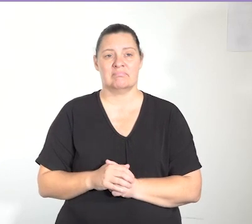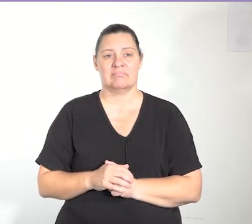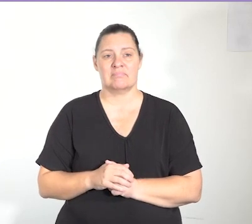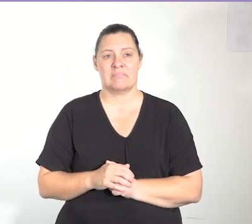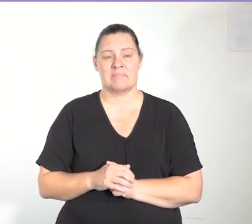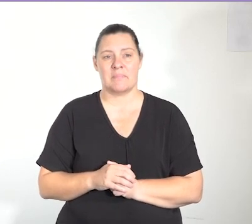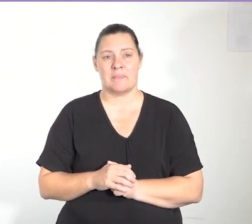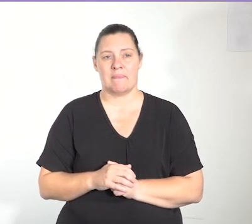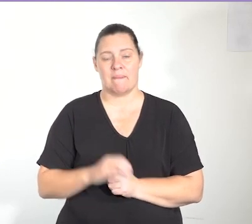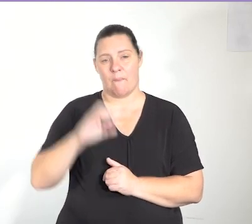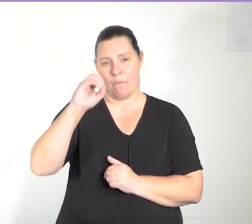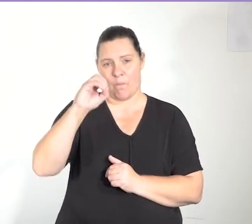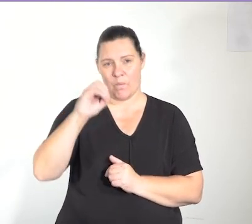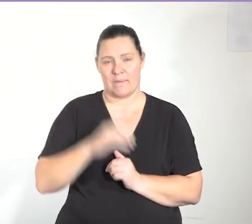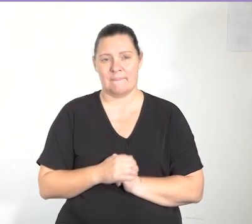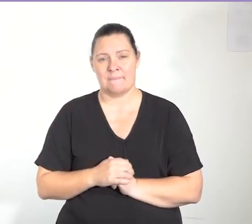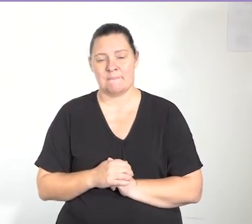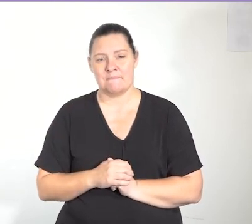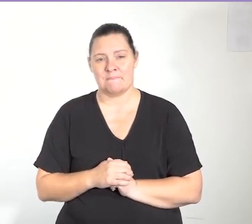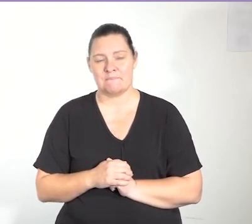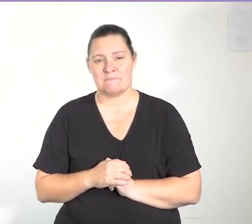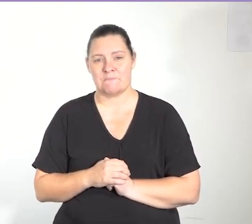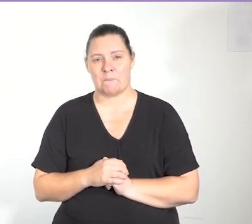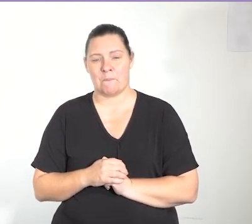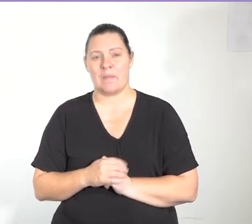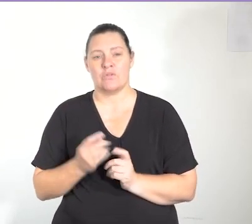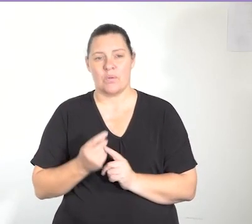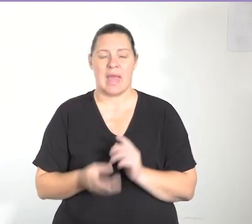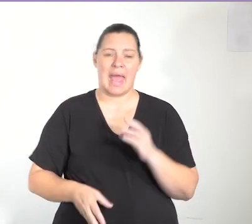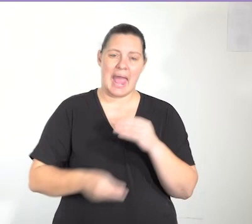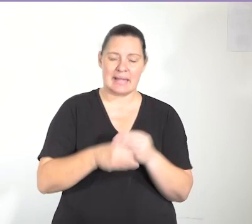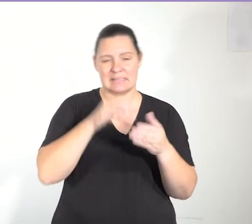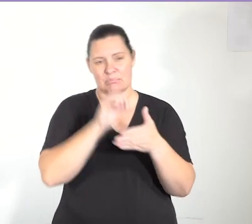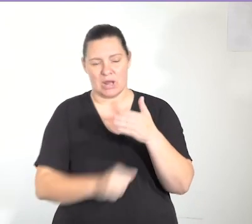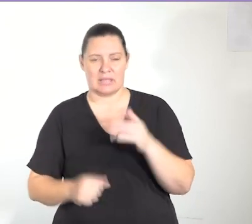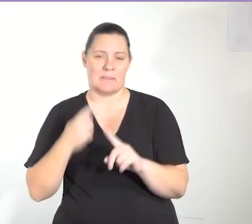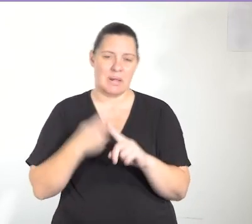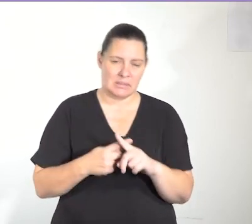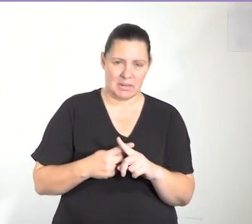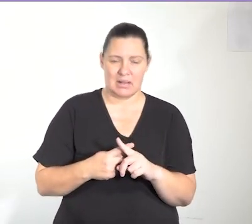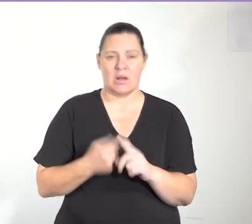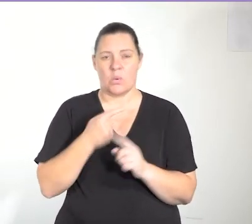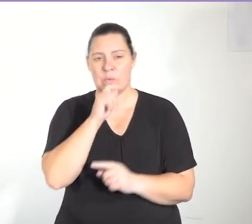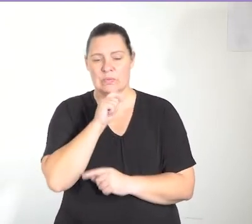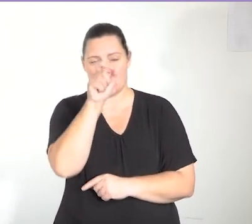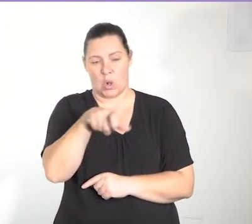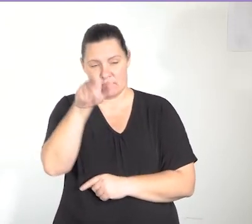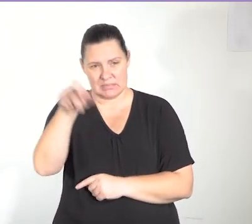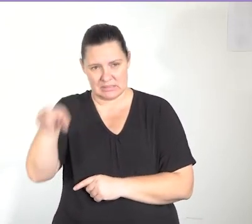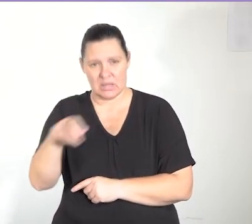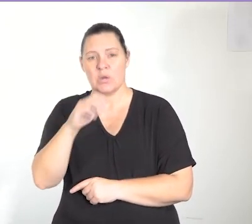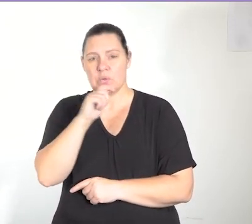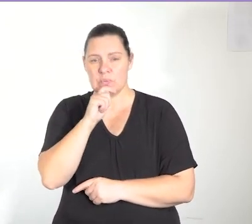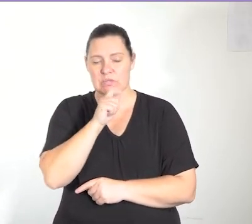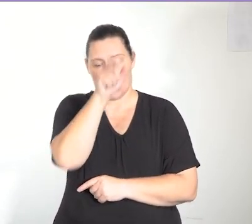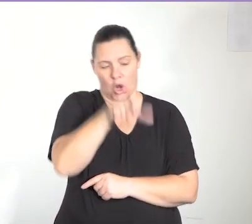with a letter O. So when we add, subtract, multiply using columns, we work with